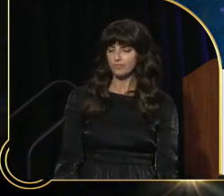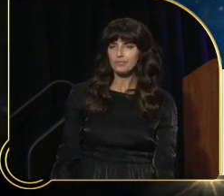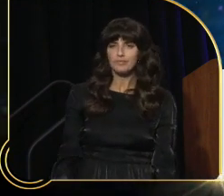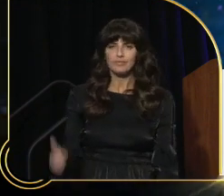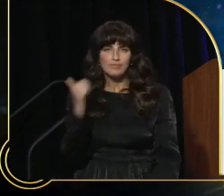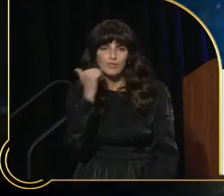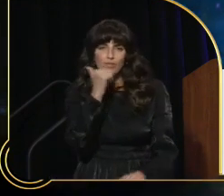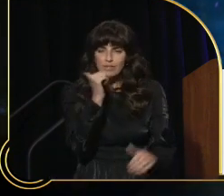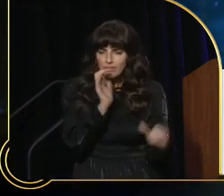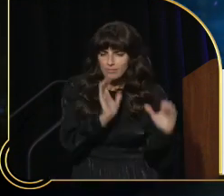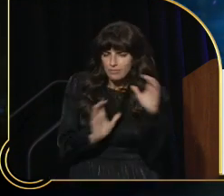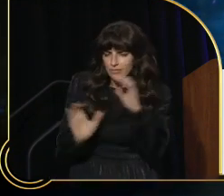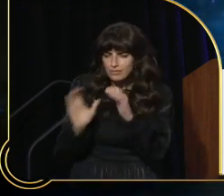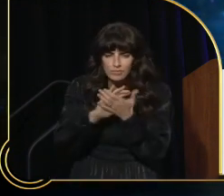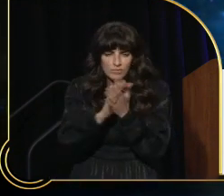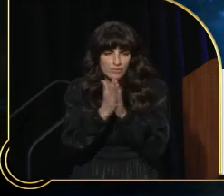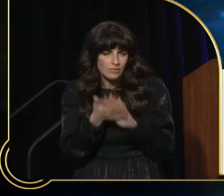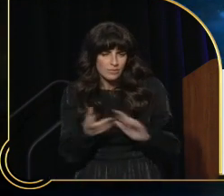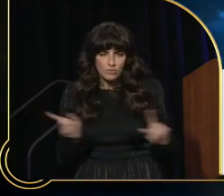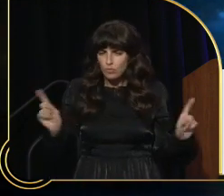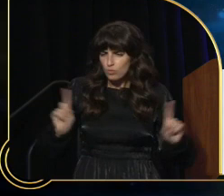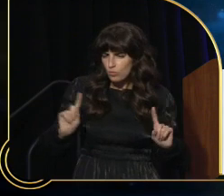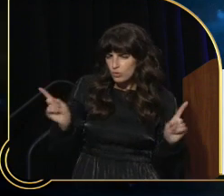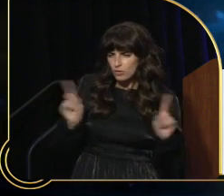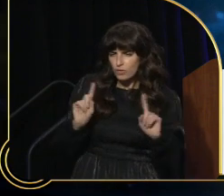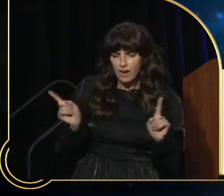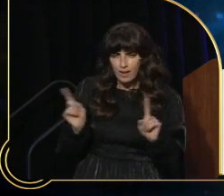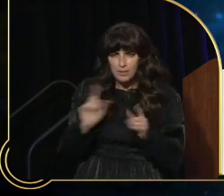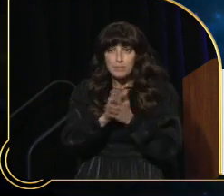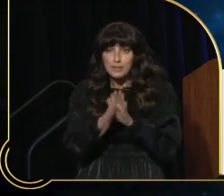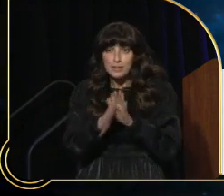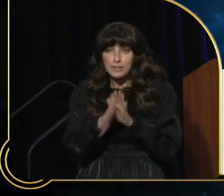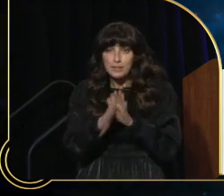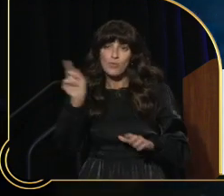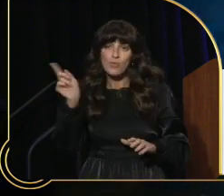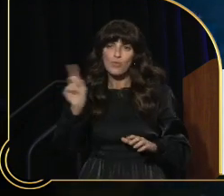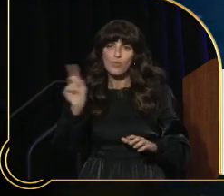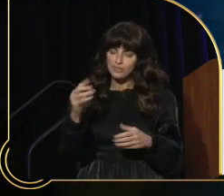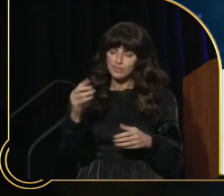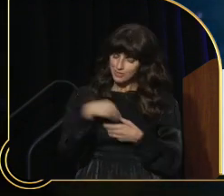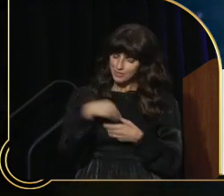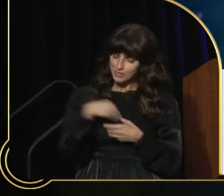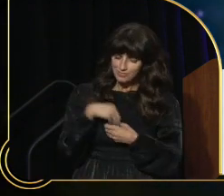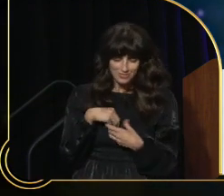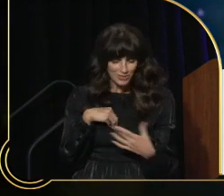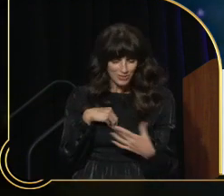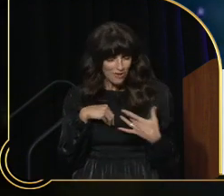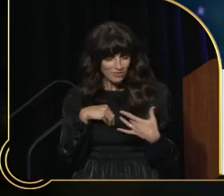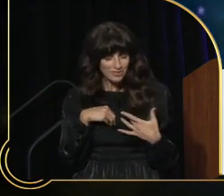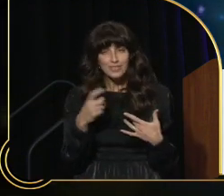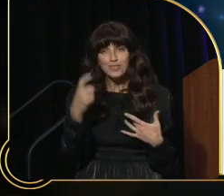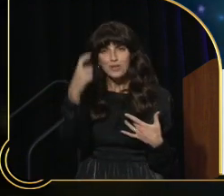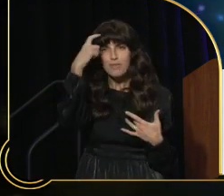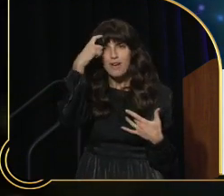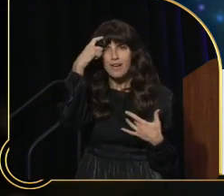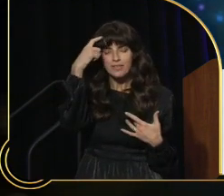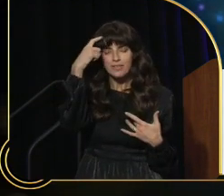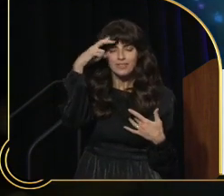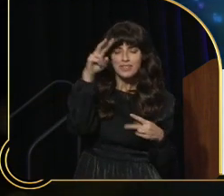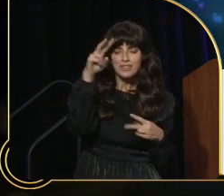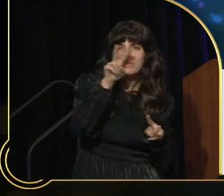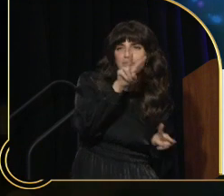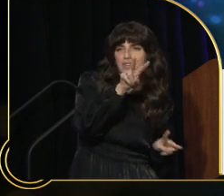Every day I wonder why peace on earth so hard to find. A real peace begins inside, in our hearts and in our